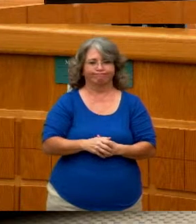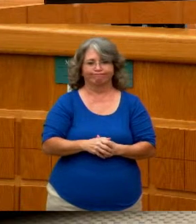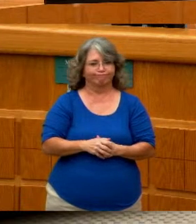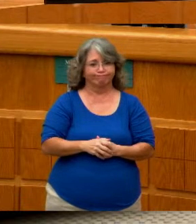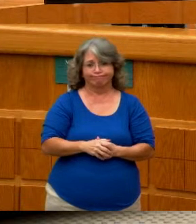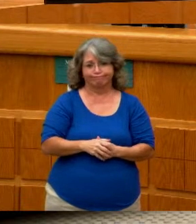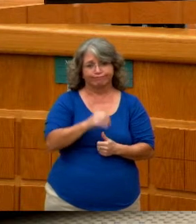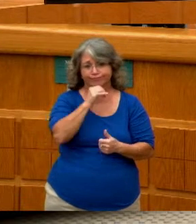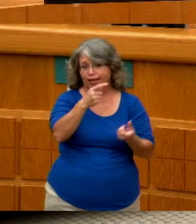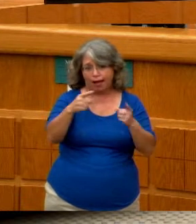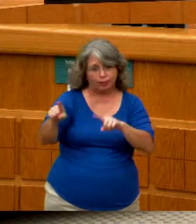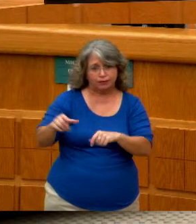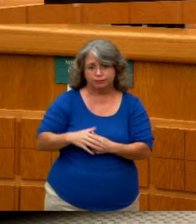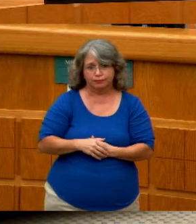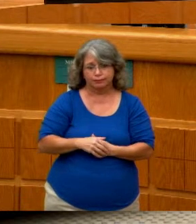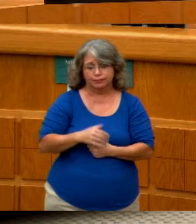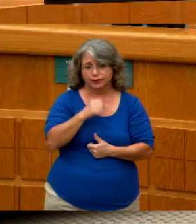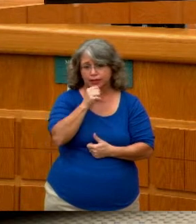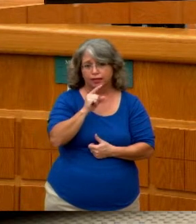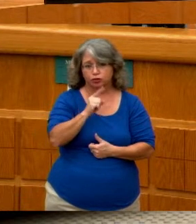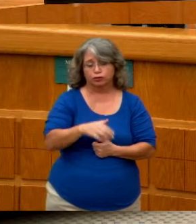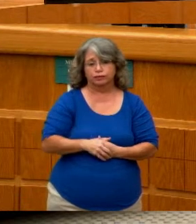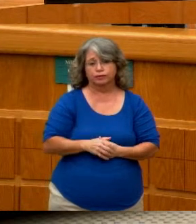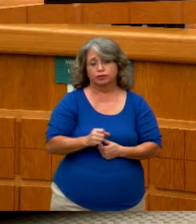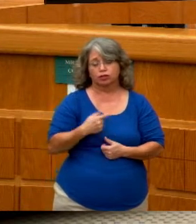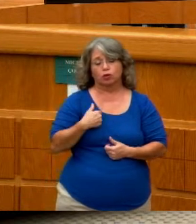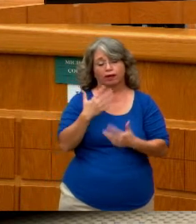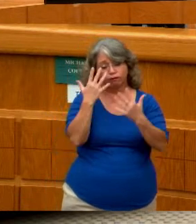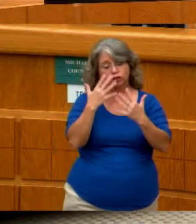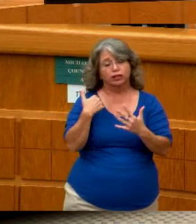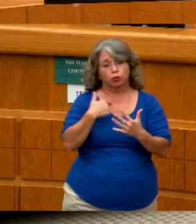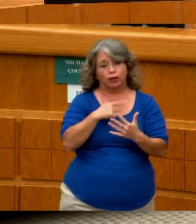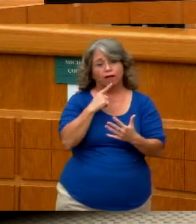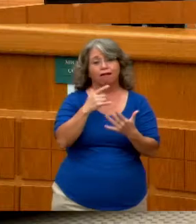Didn't happen. It's not happening. It's not true.